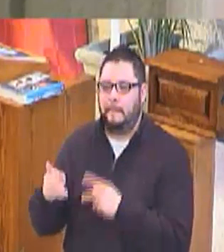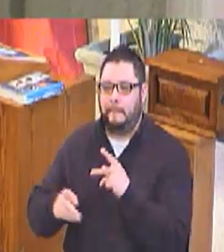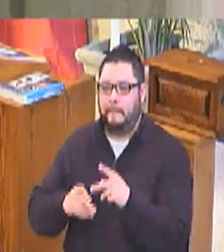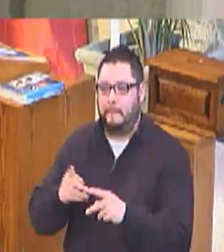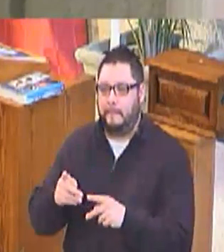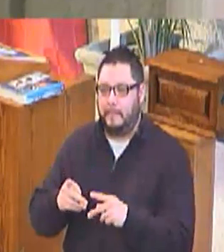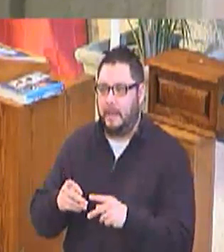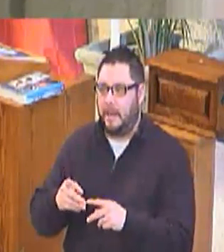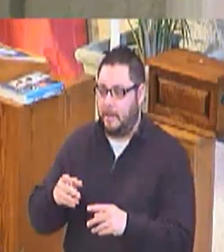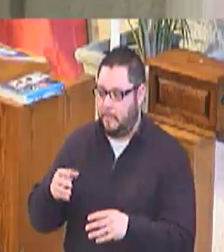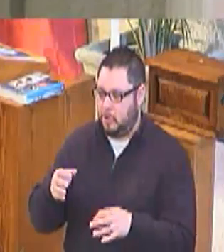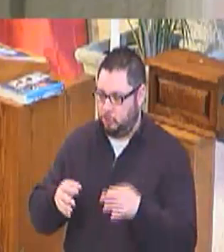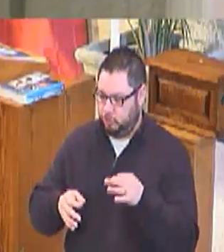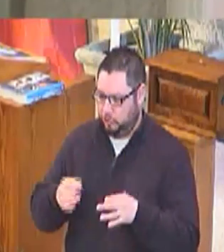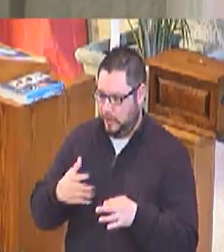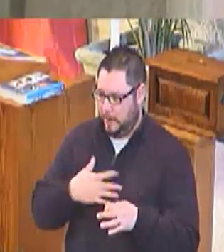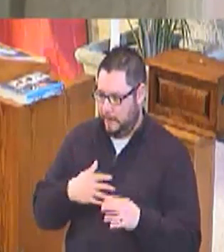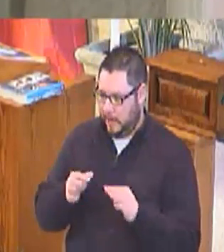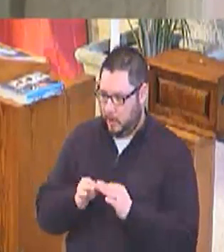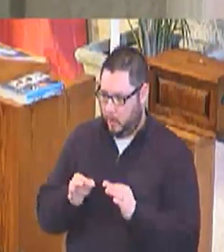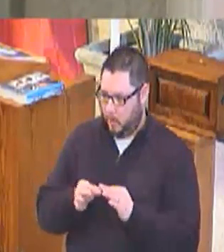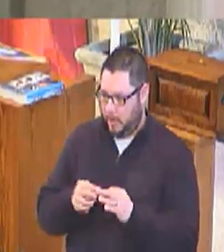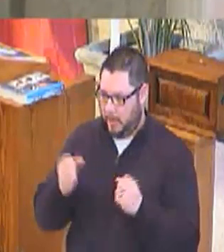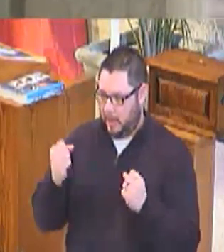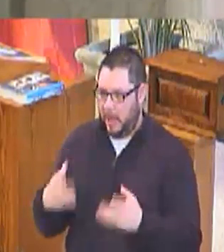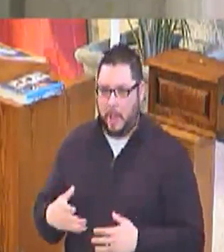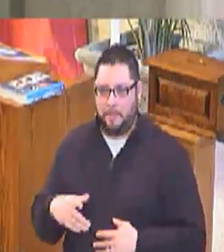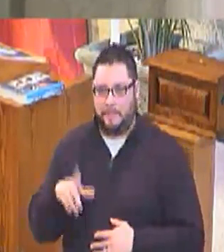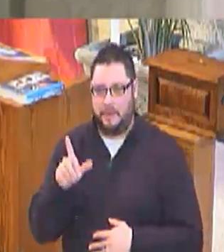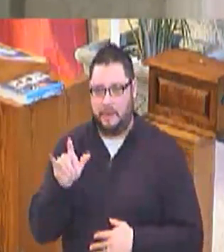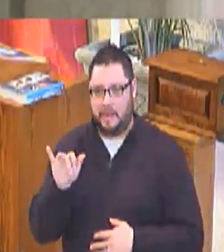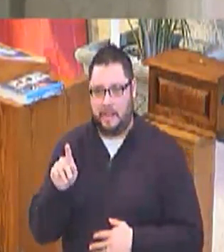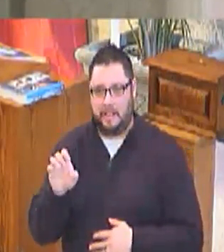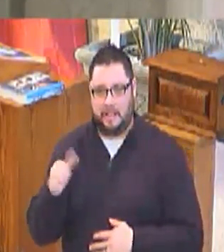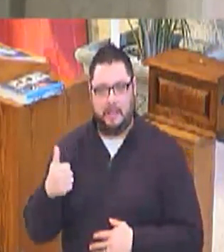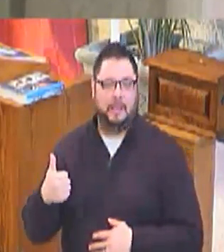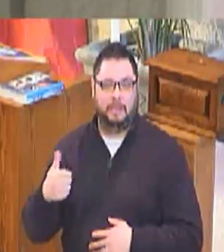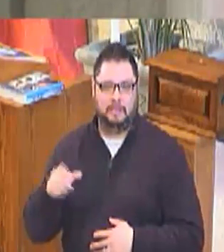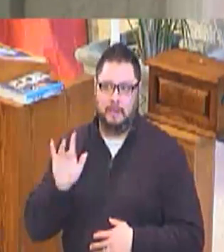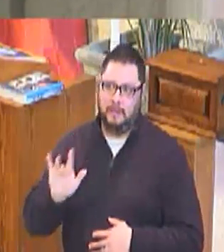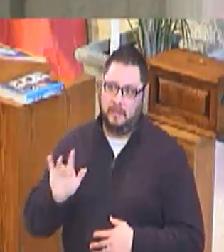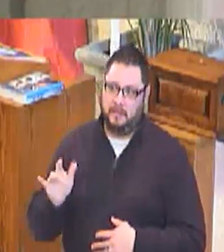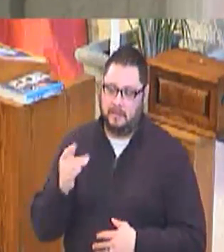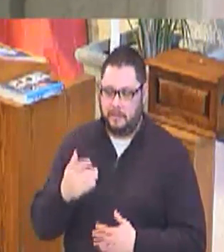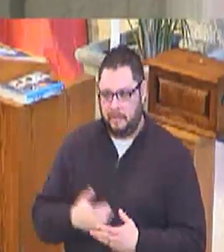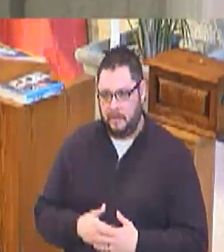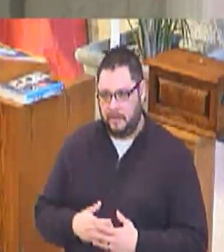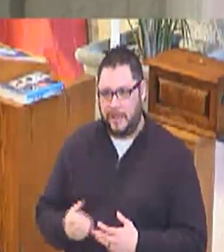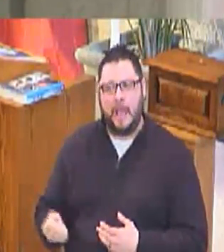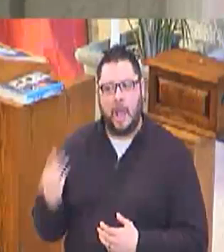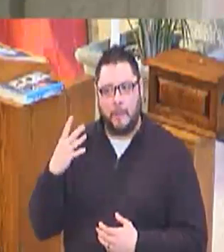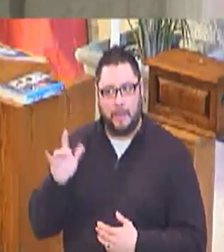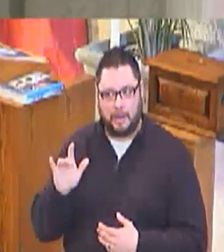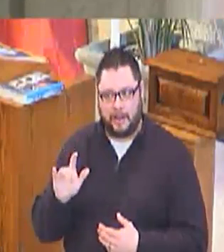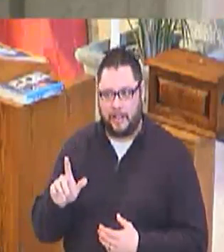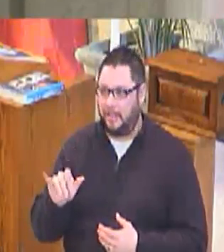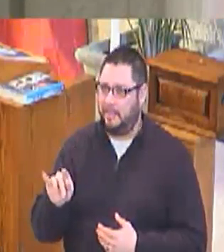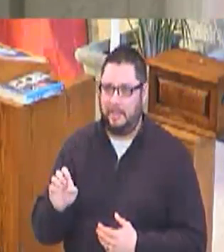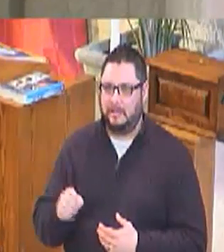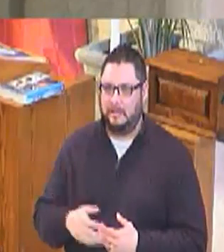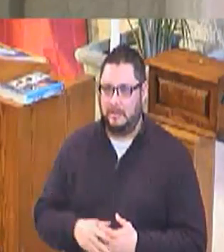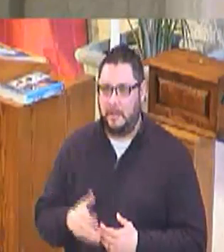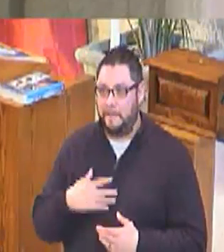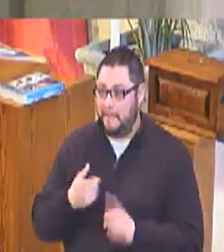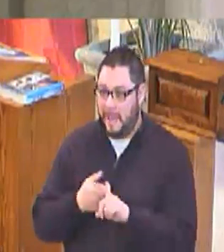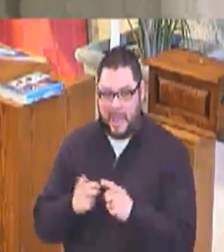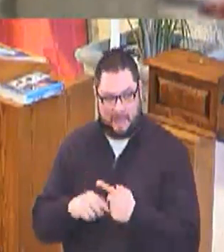some people judge their self-worth on how many likes they get? How many likes? My friend